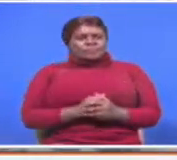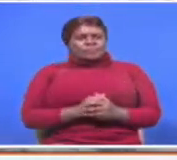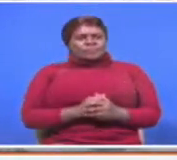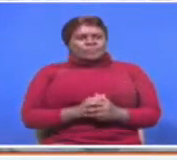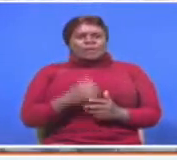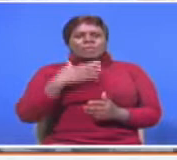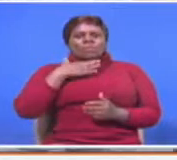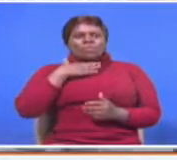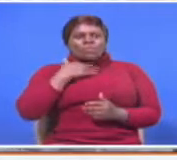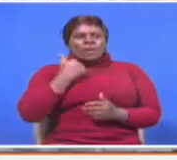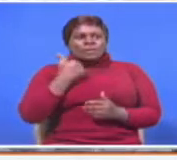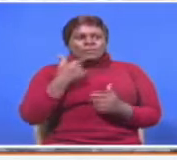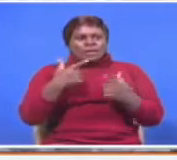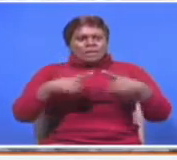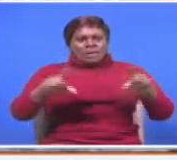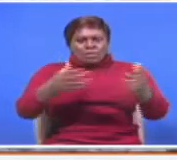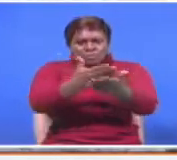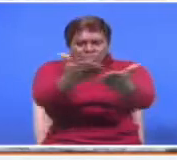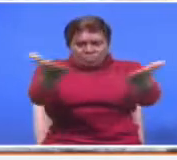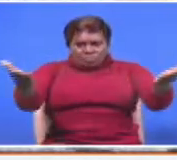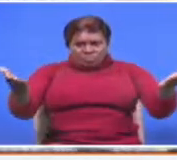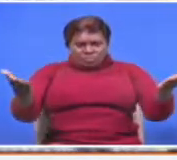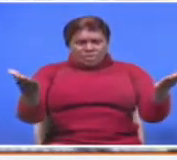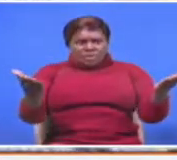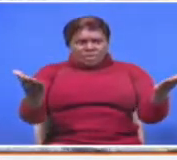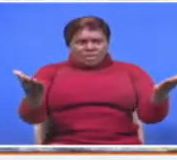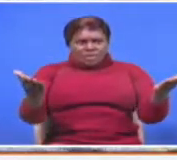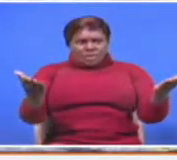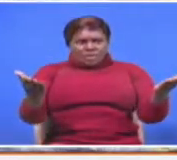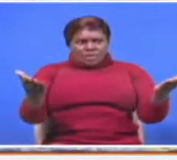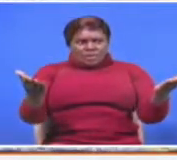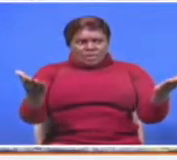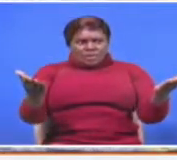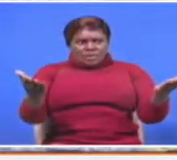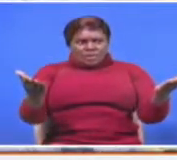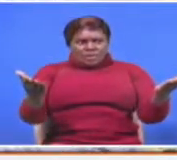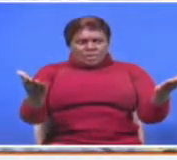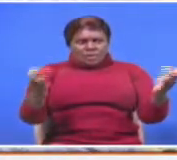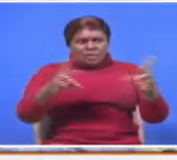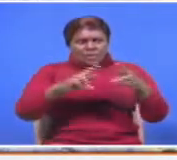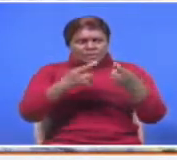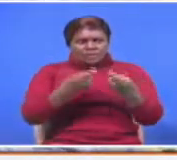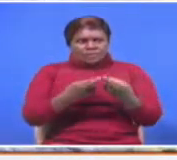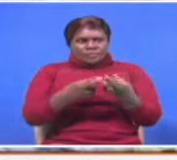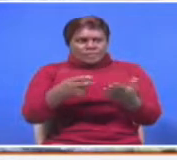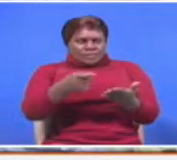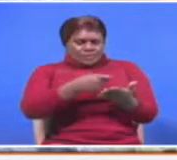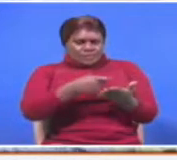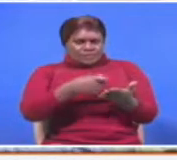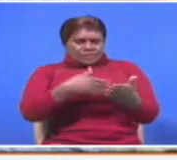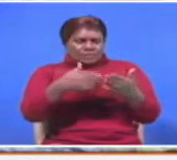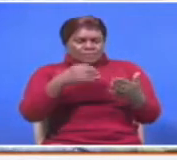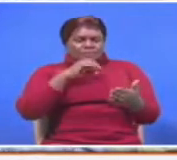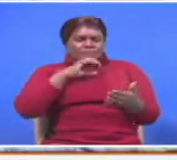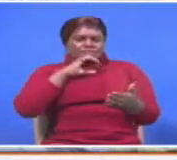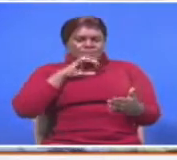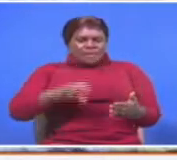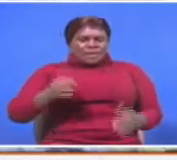And so we want the permission of these people who have lost, you know, dear relatives today, sons and daughters,